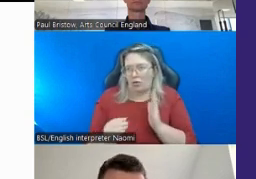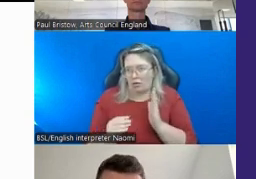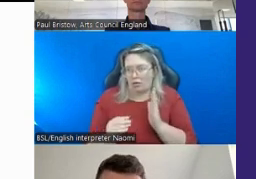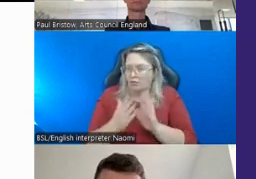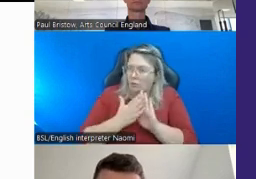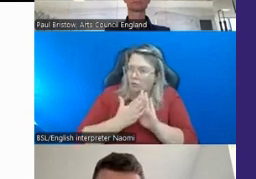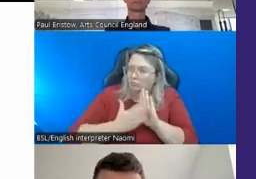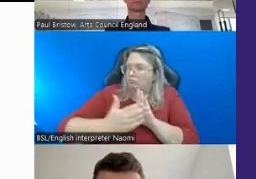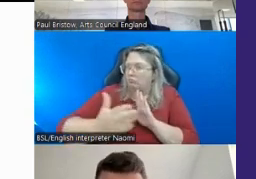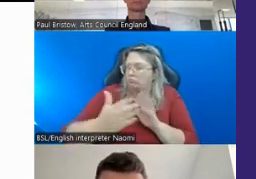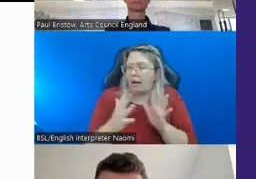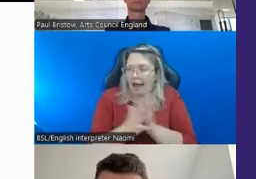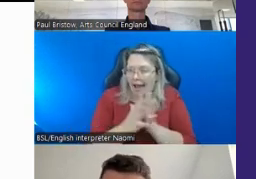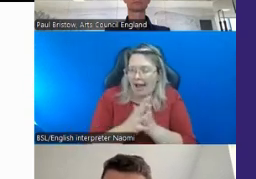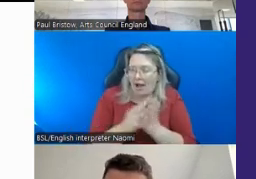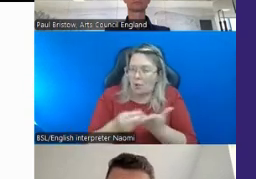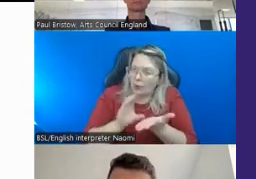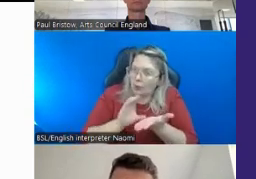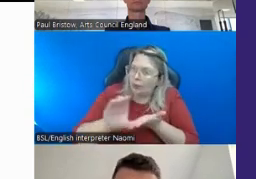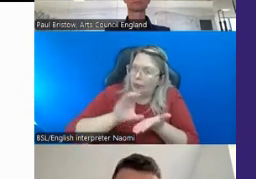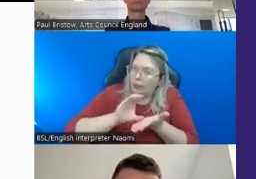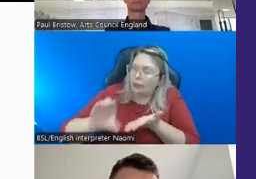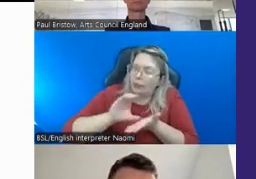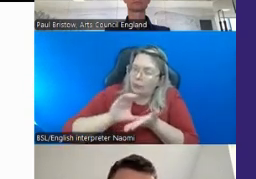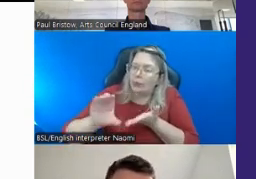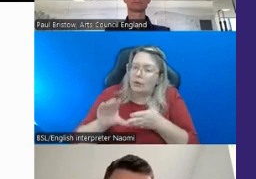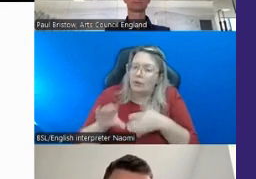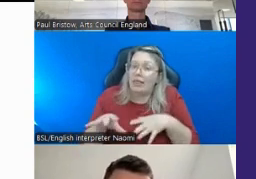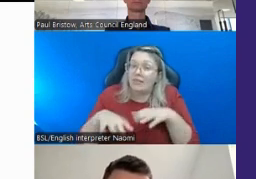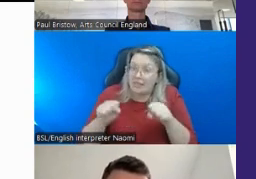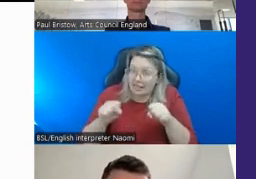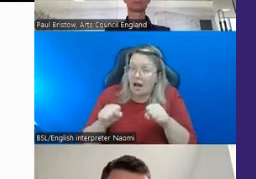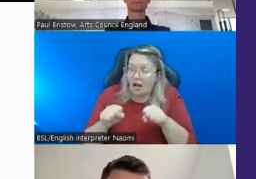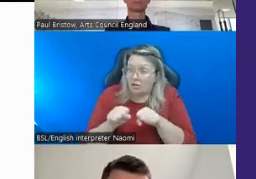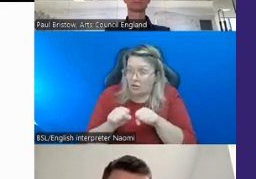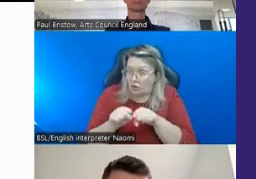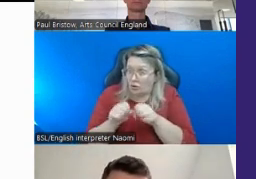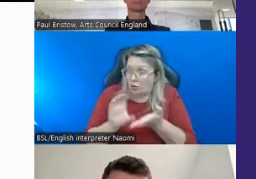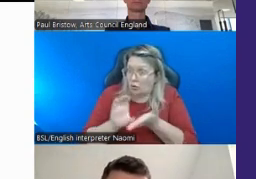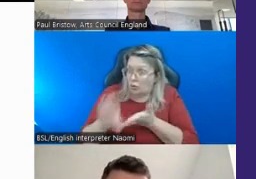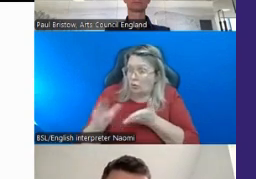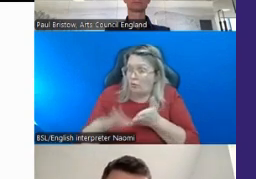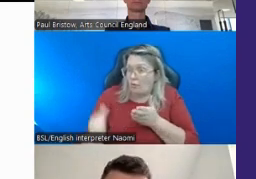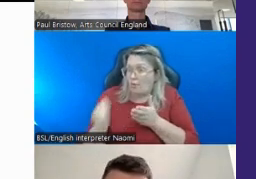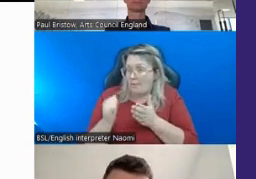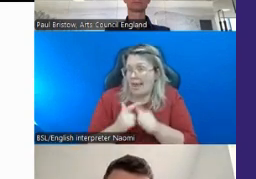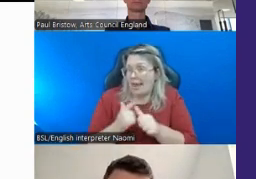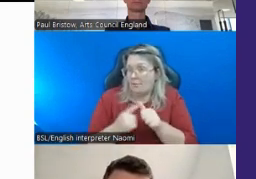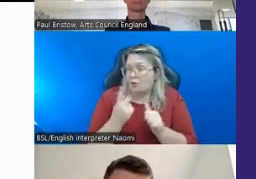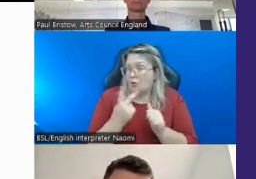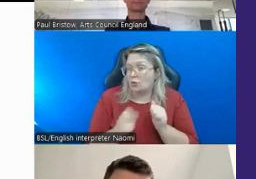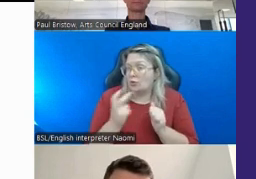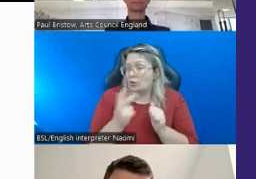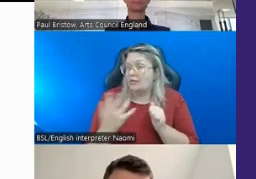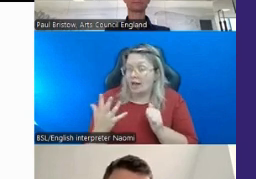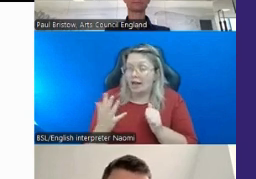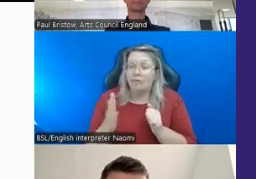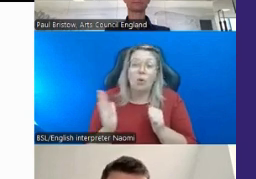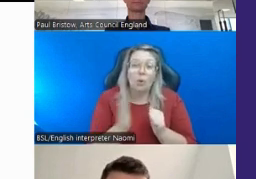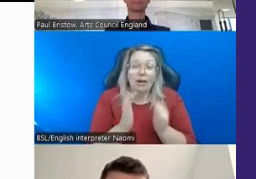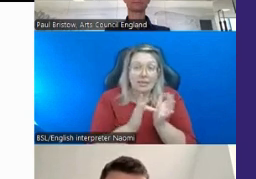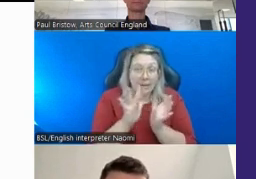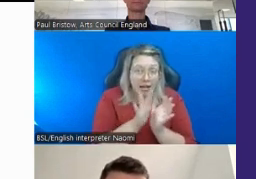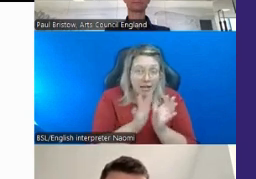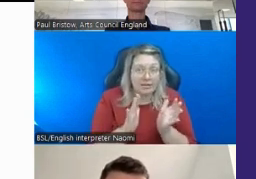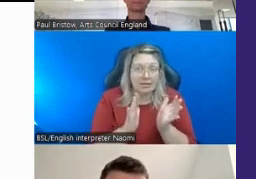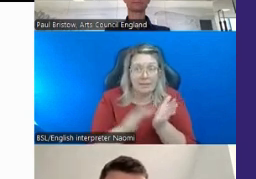and they've started to be rolled out from the beginning of this financial year in West Midlands and Greater Manchester,